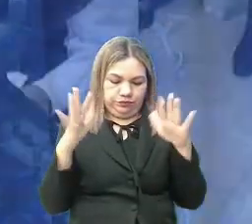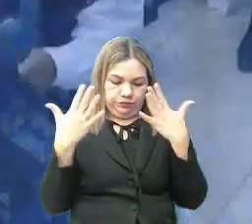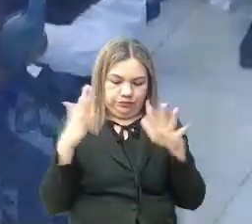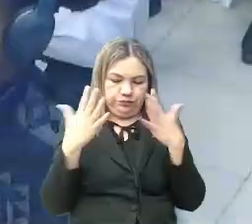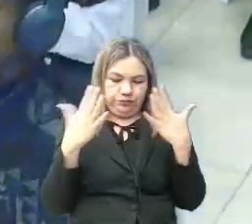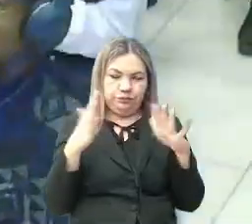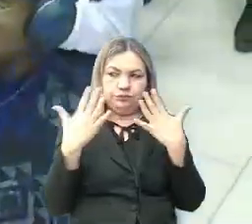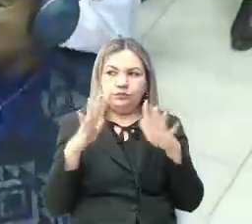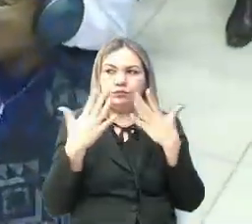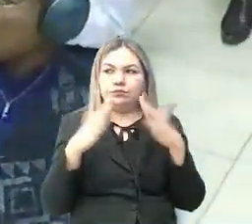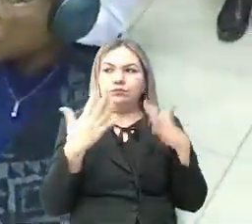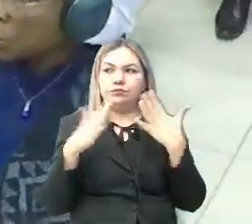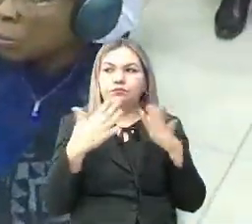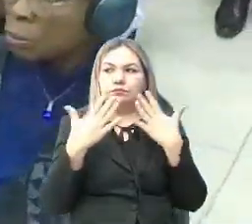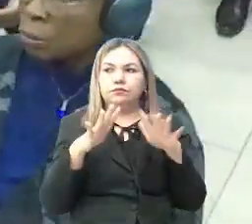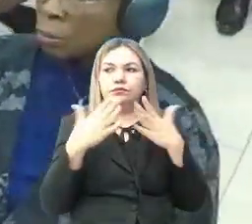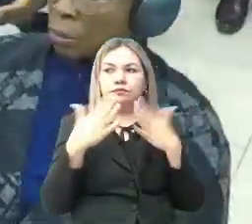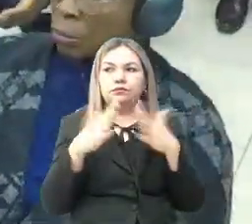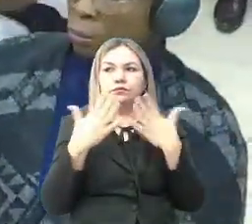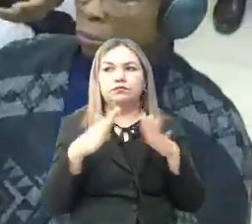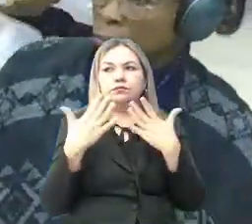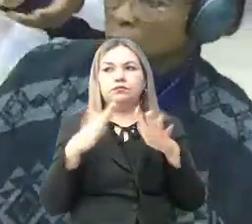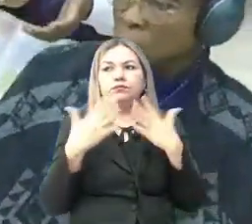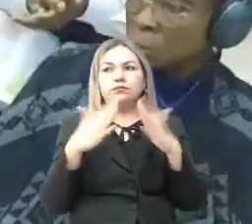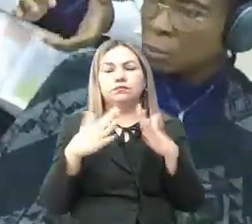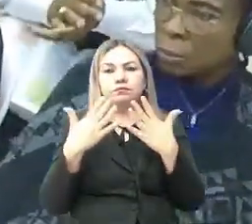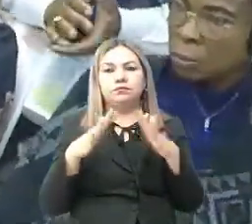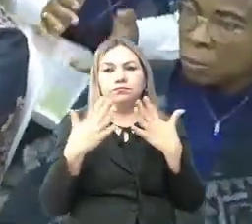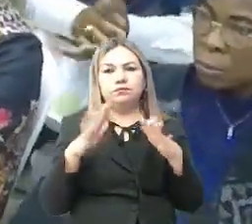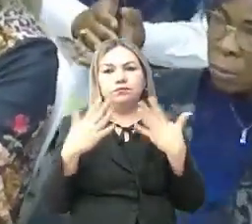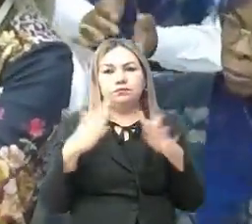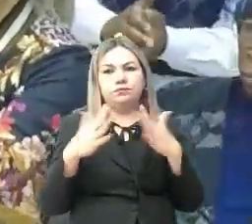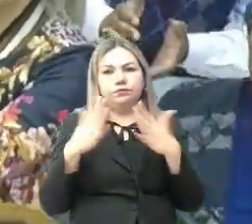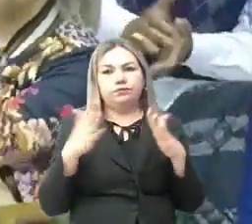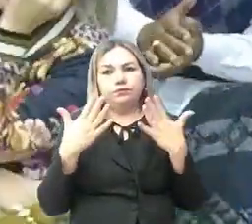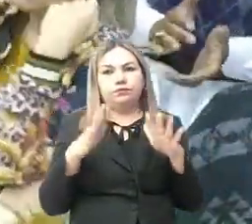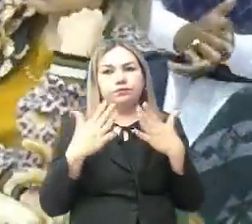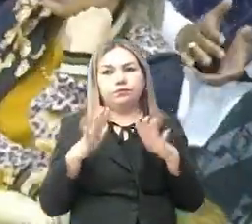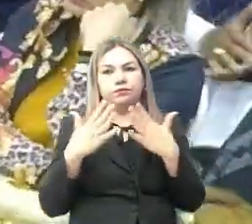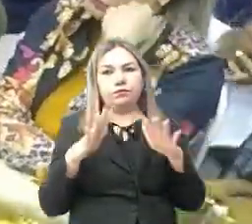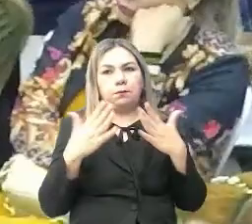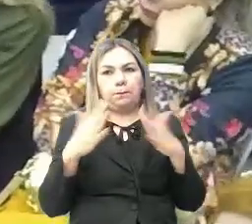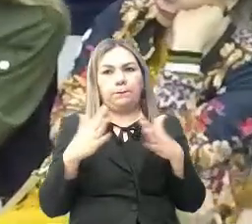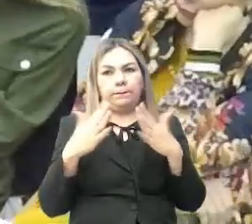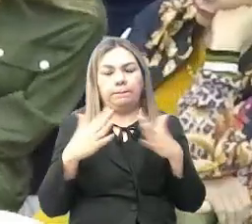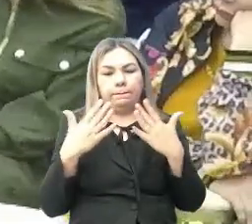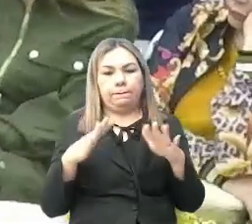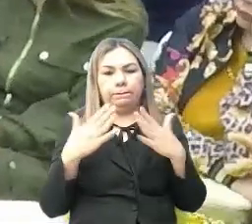round of applause to the King of Glory?